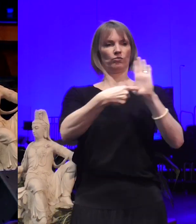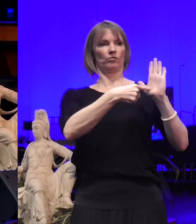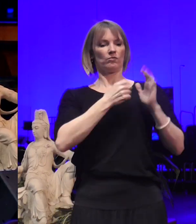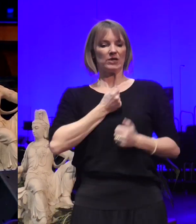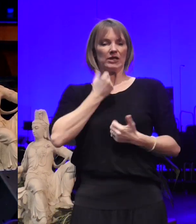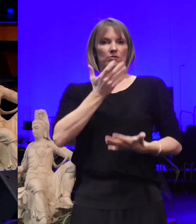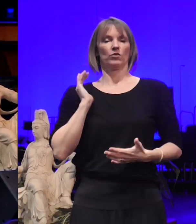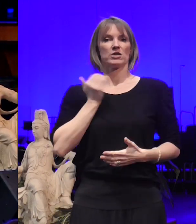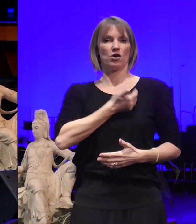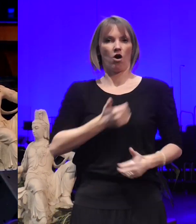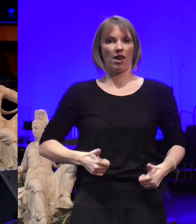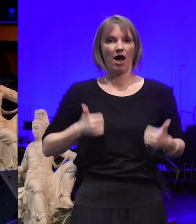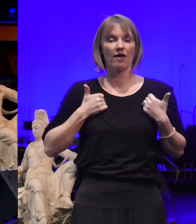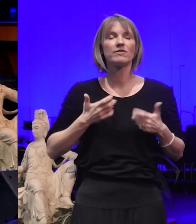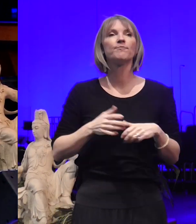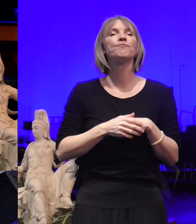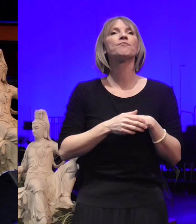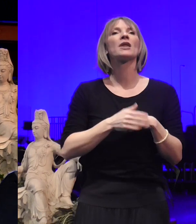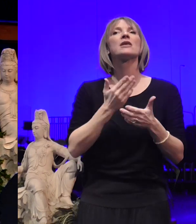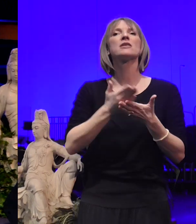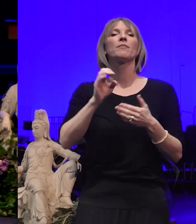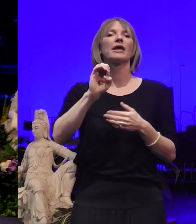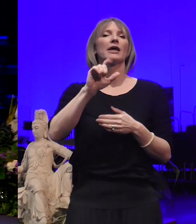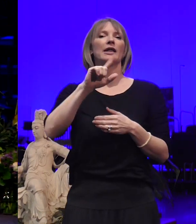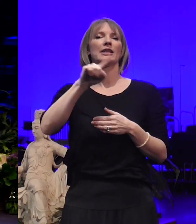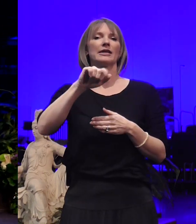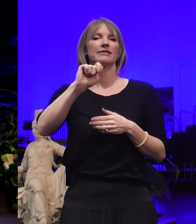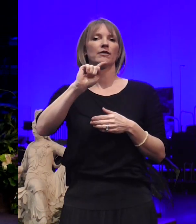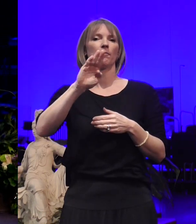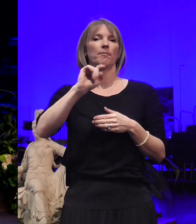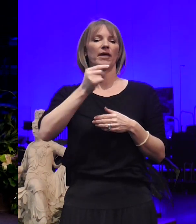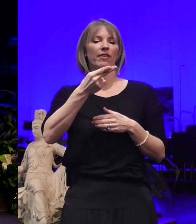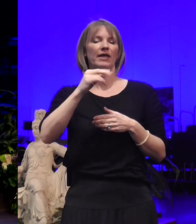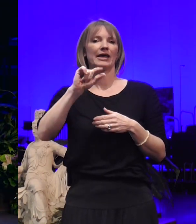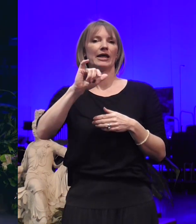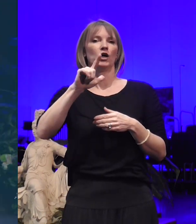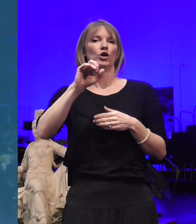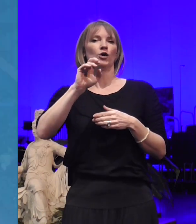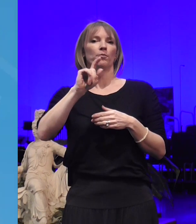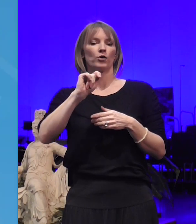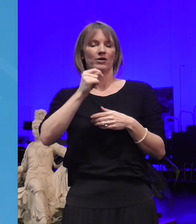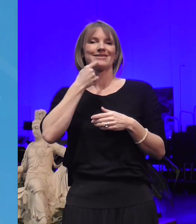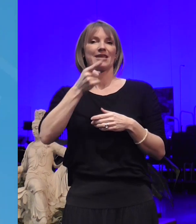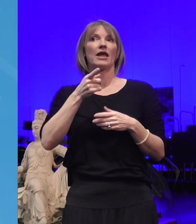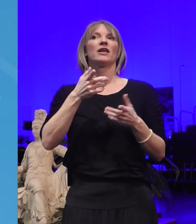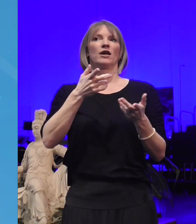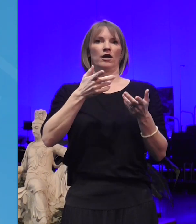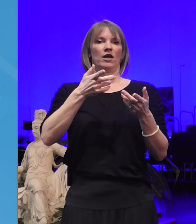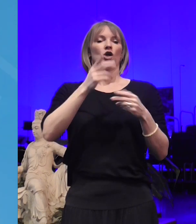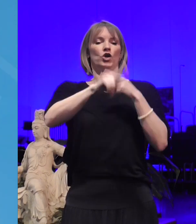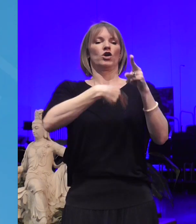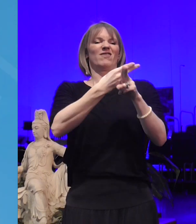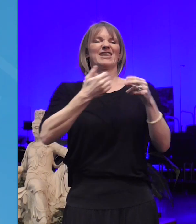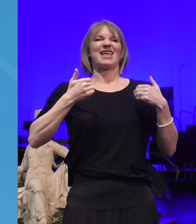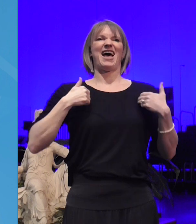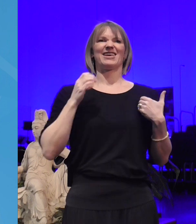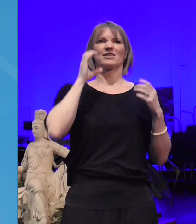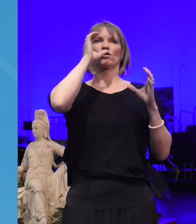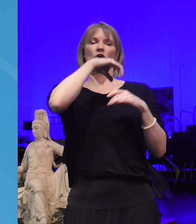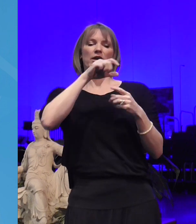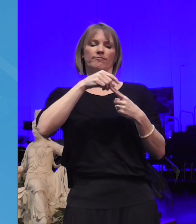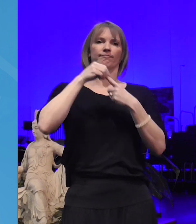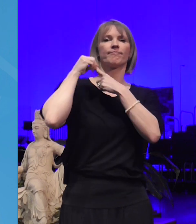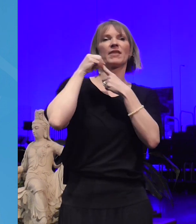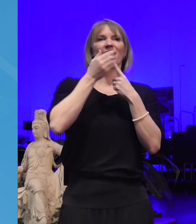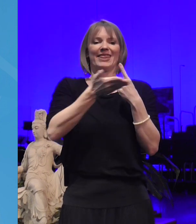our lives. I love something Elizabeth Gilbert said. She said, "The universe buries strange jewels deep within us